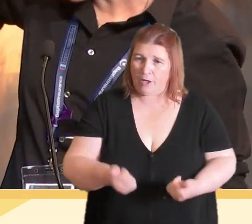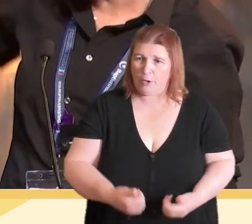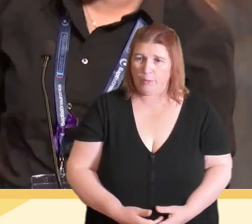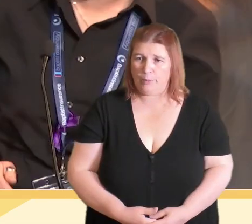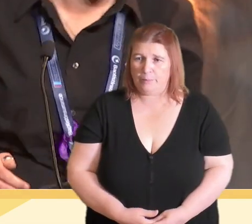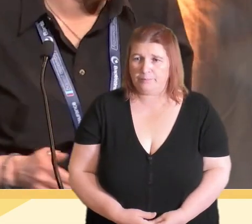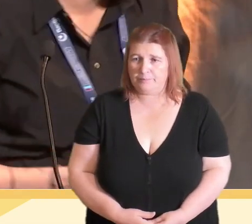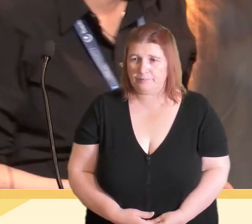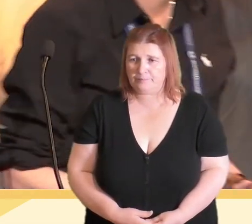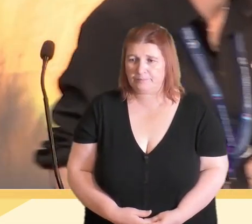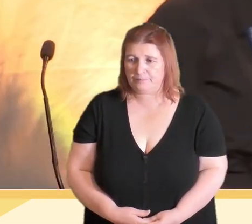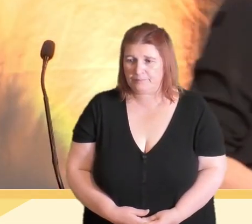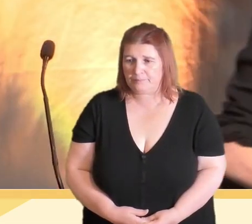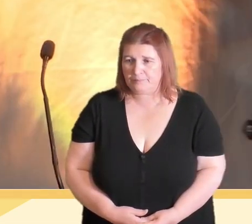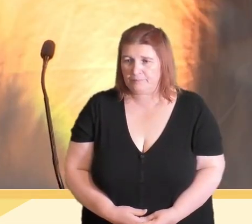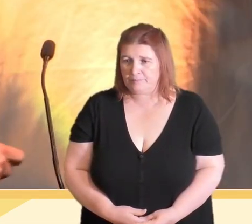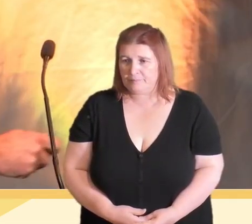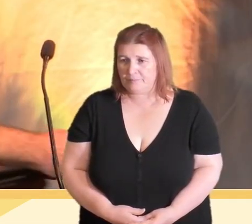Come on.